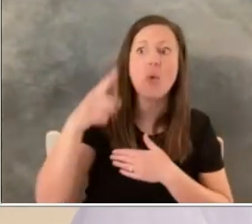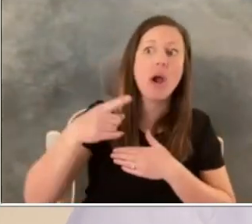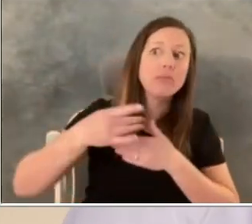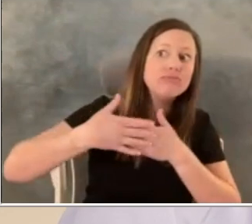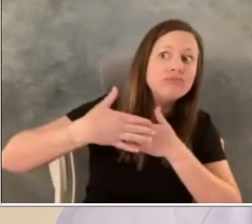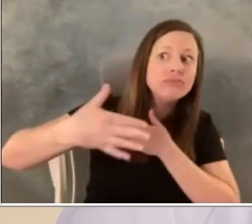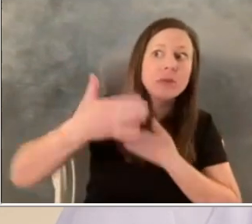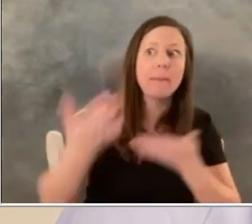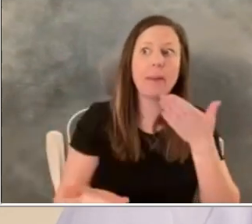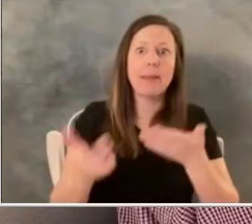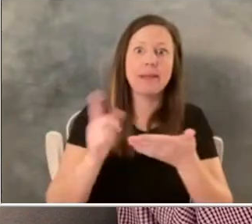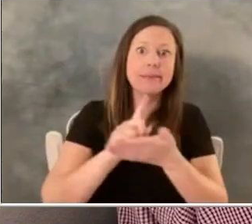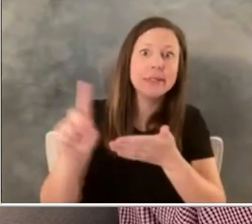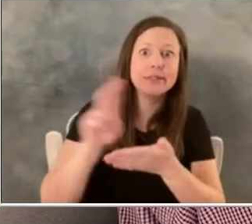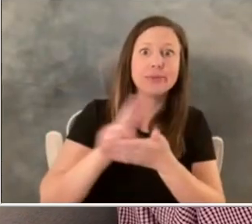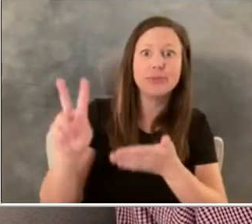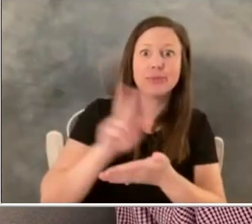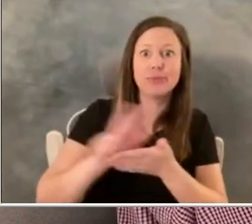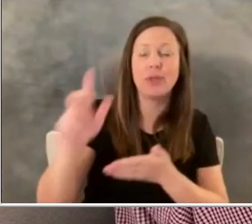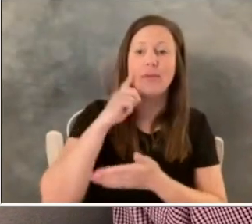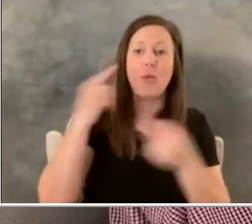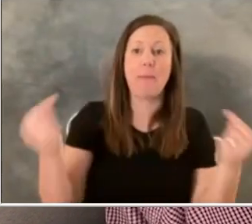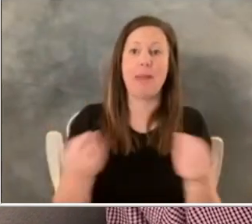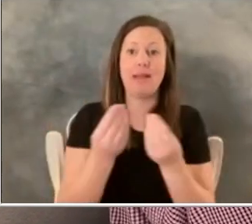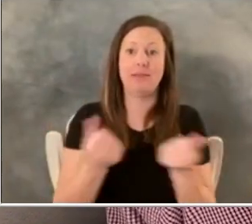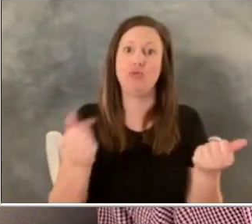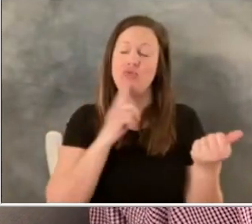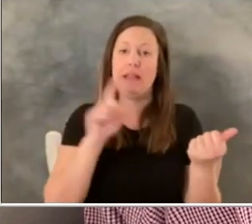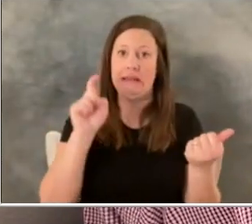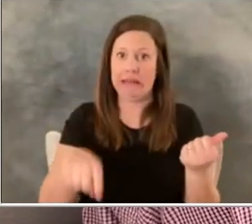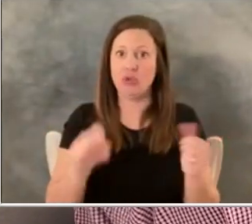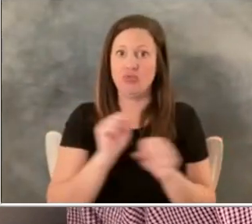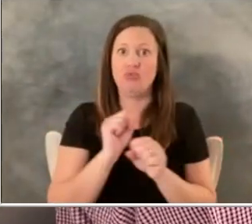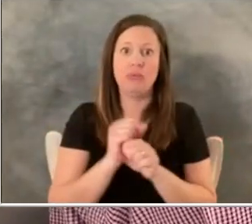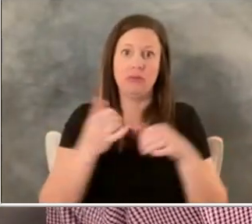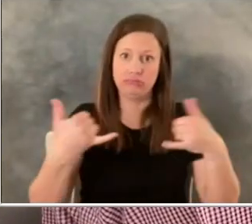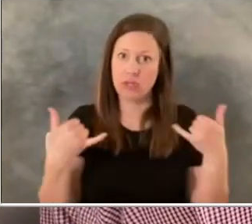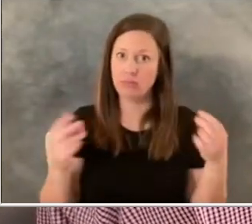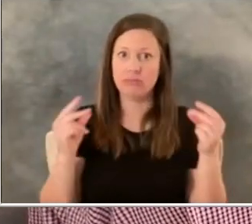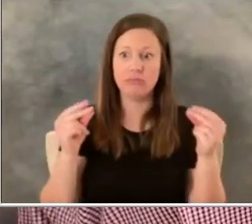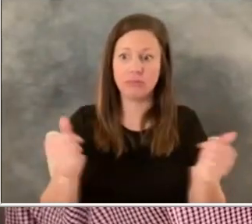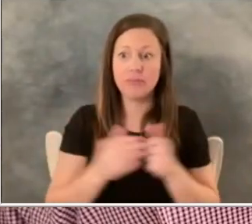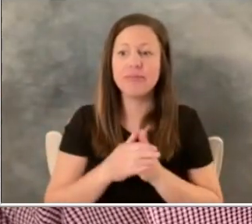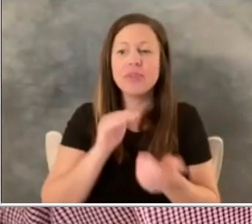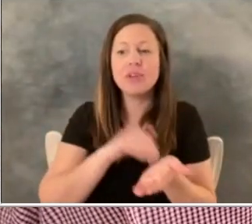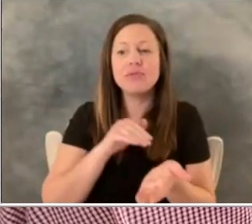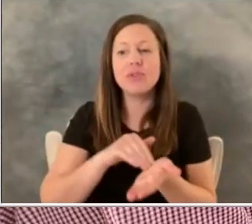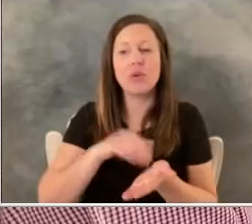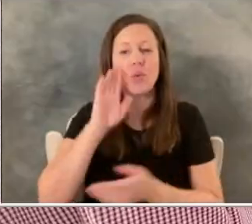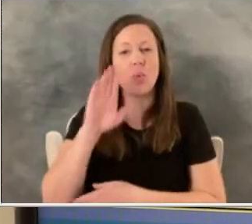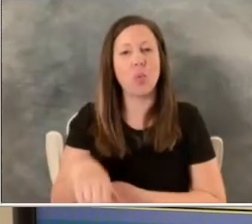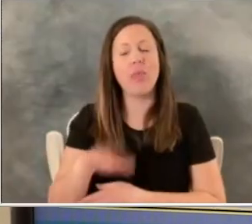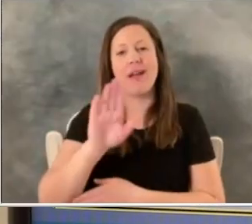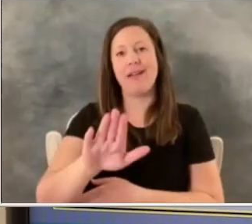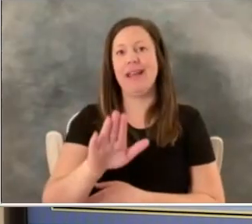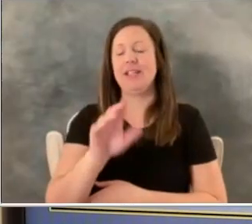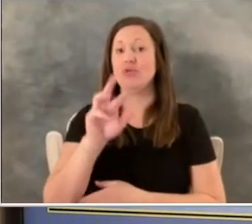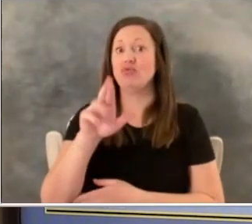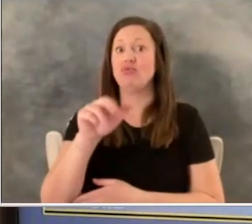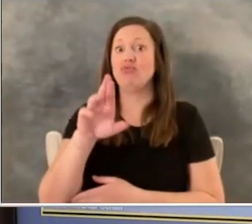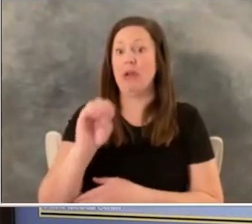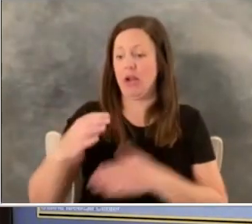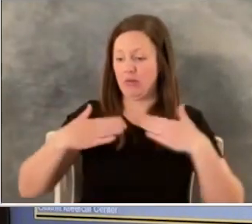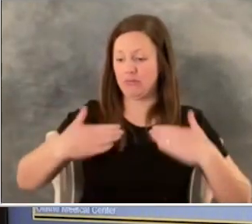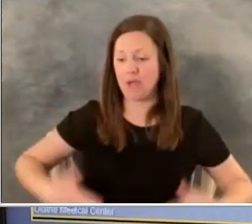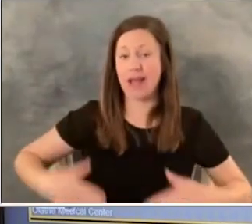weeks to alleviate pain. We needed to get going very quickly. Dr. Corum knew Yuri's rare ALK gene mutation qualified him